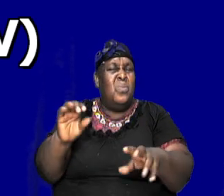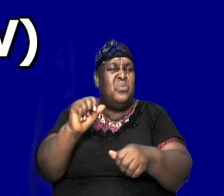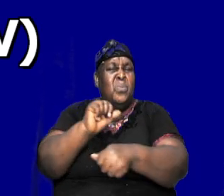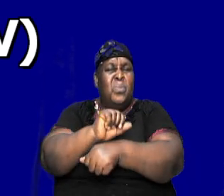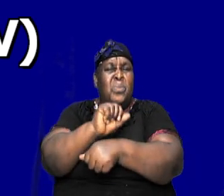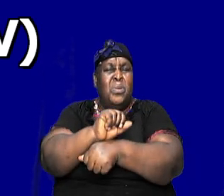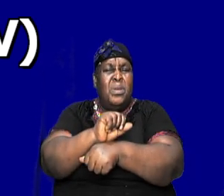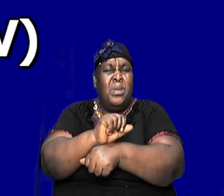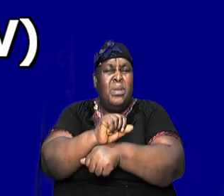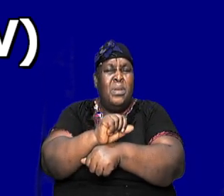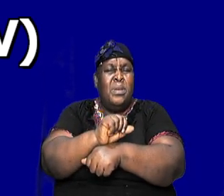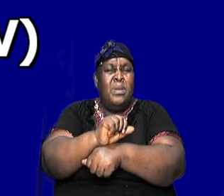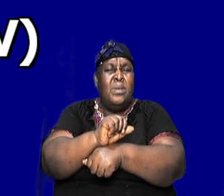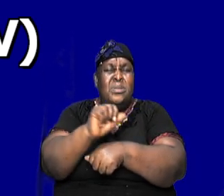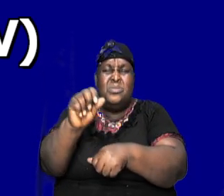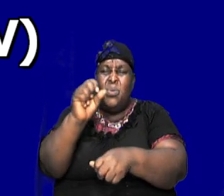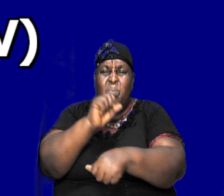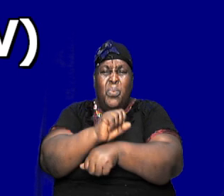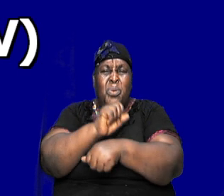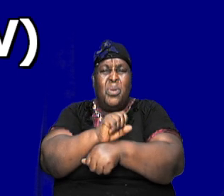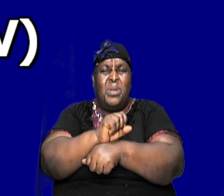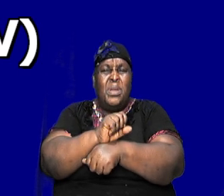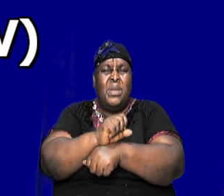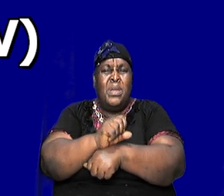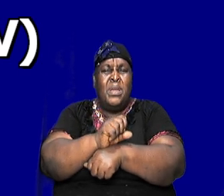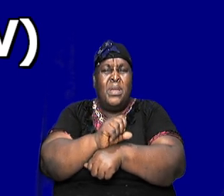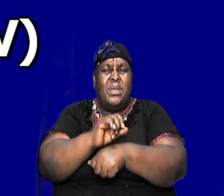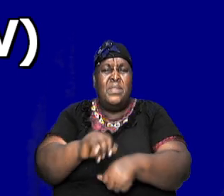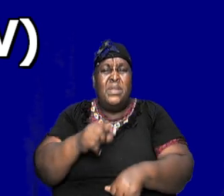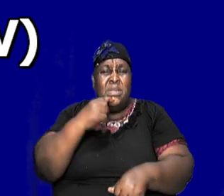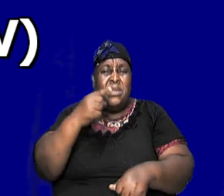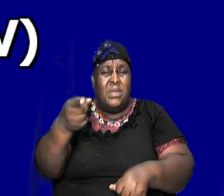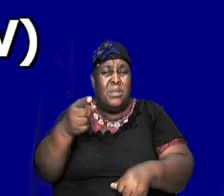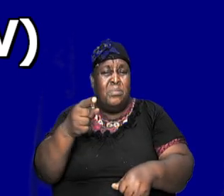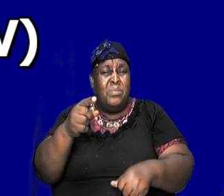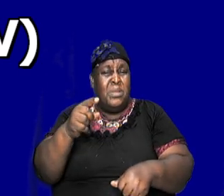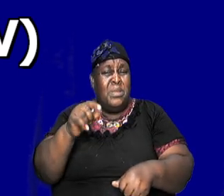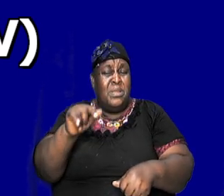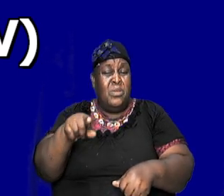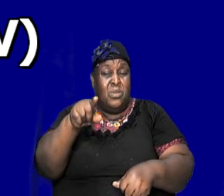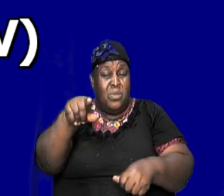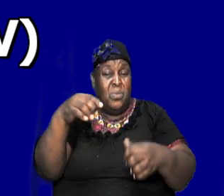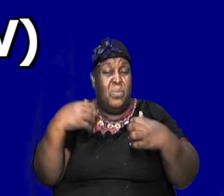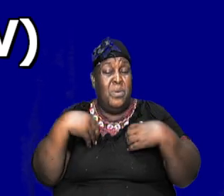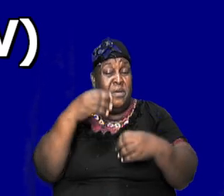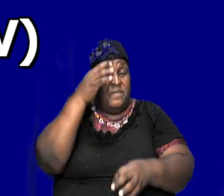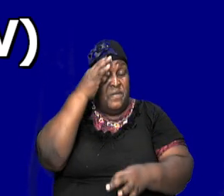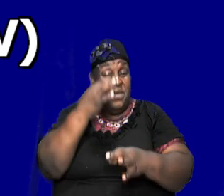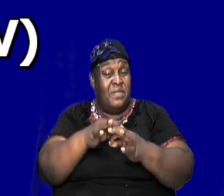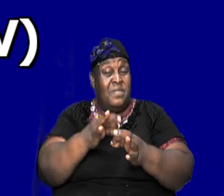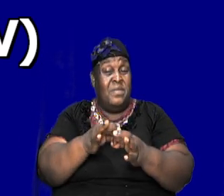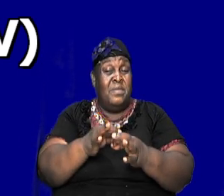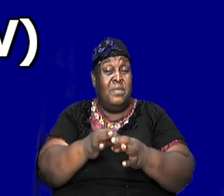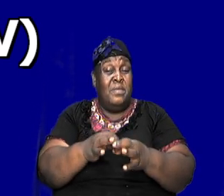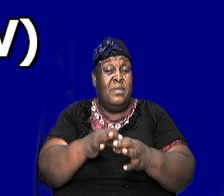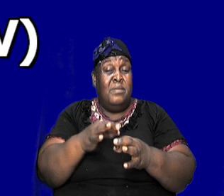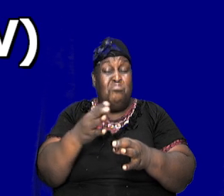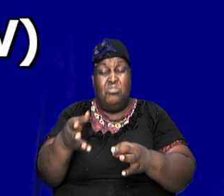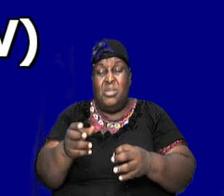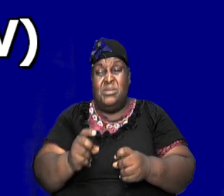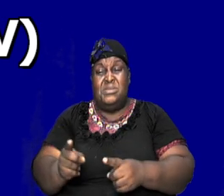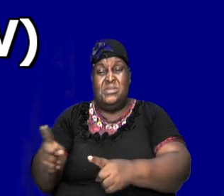works. That is your works that tell me that you have faith. So it is obvious that these gentlemen have